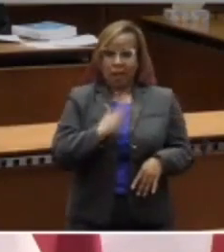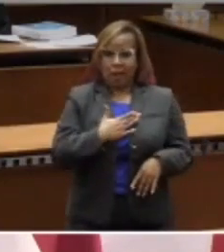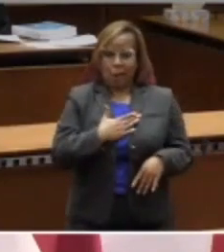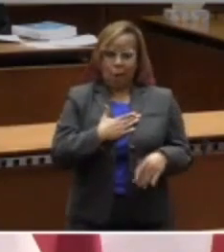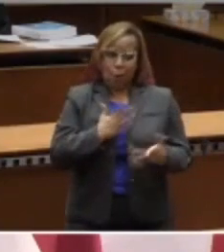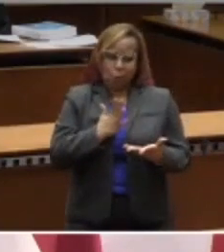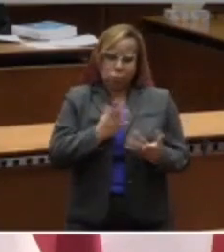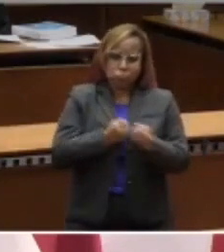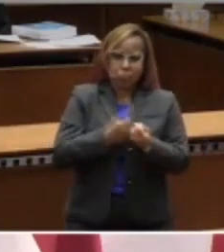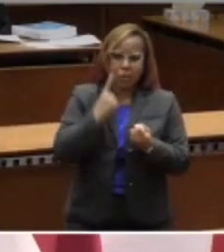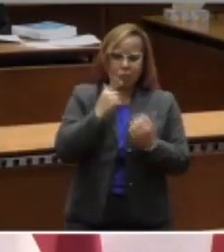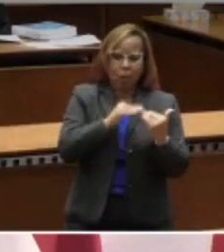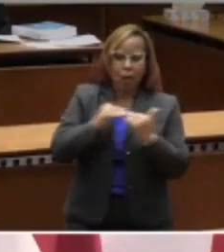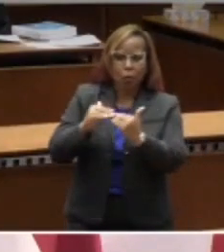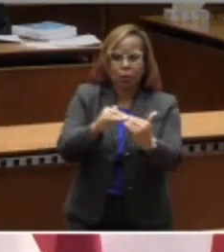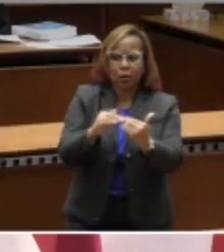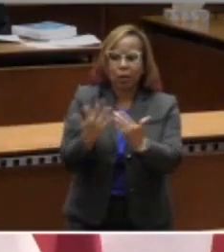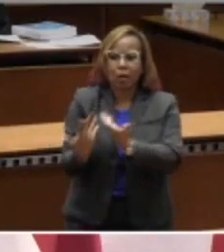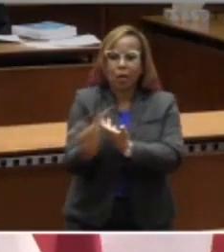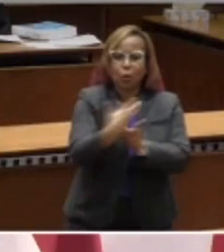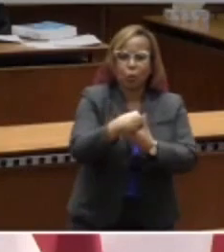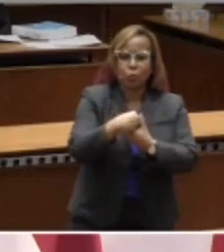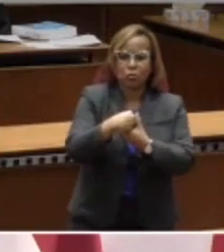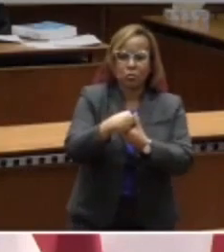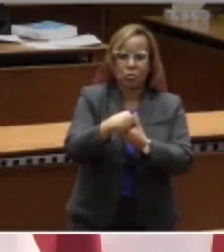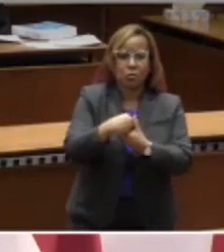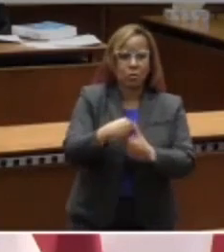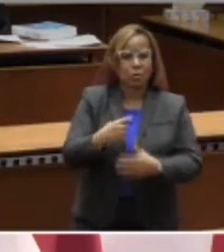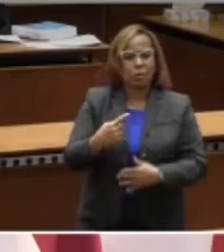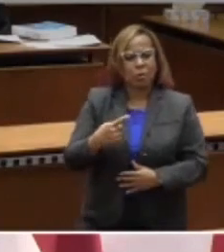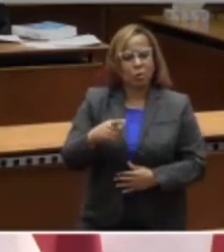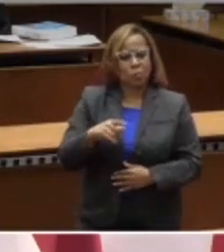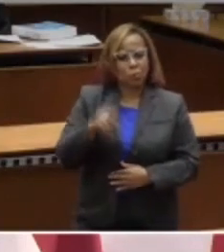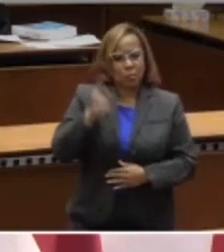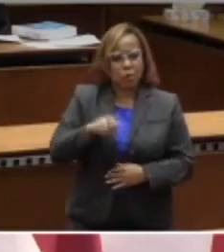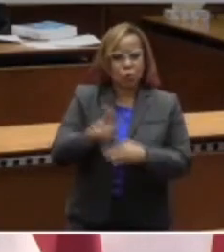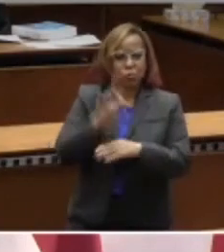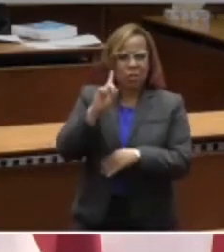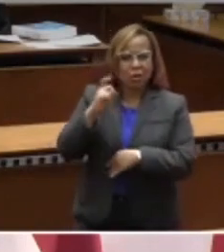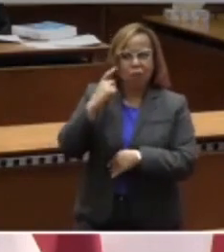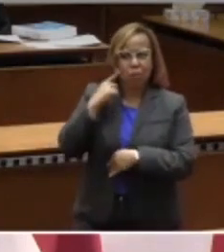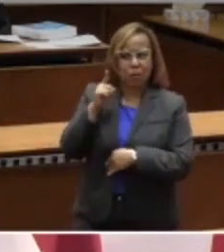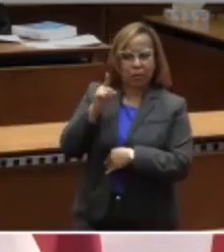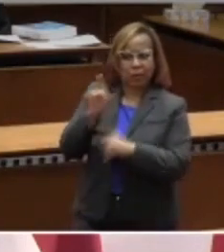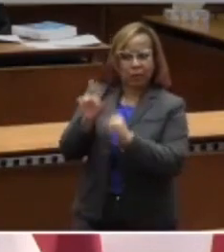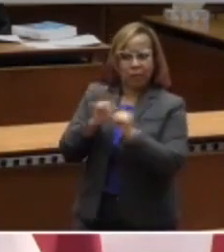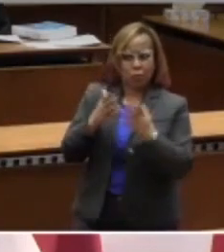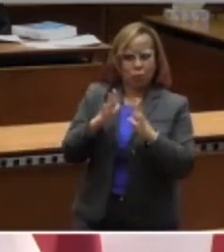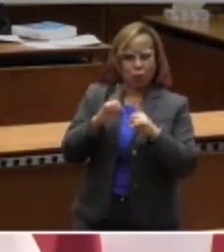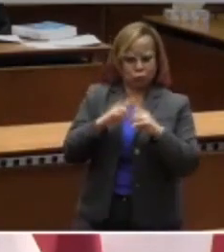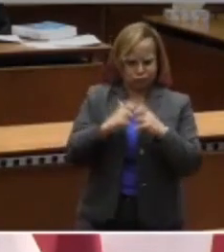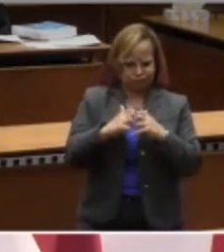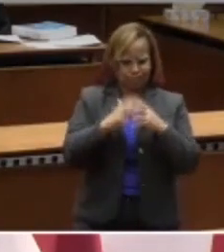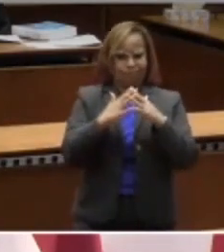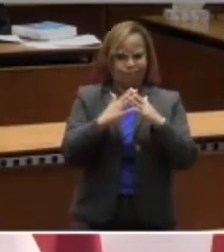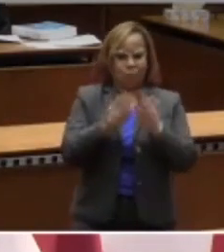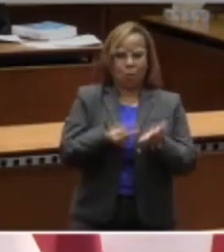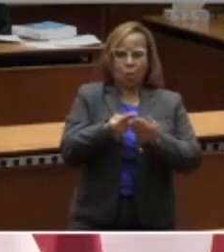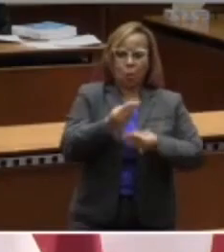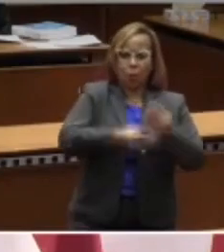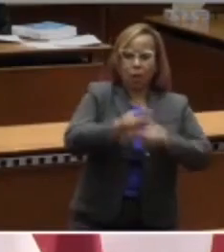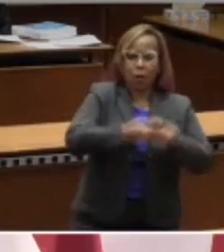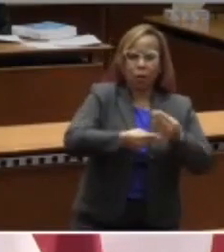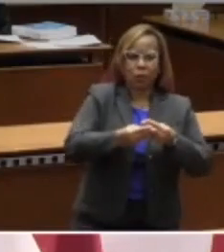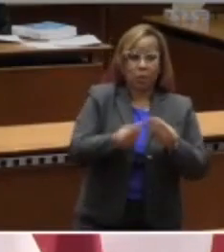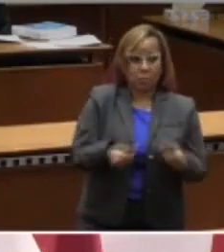and inclusion. We must therefore continue to use government as a stimulus to build wealth, deal more